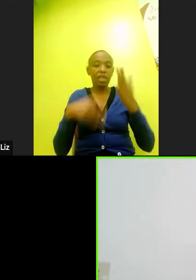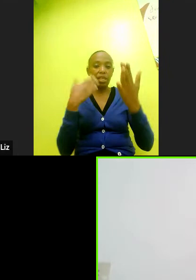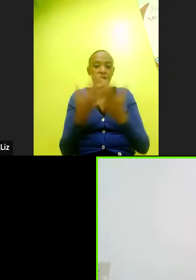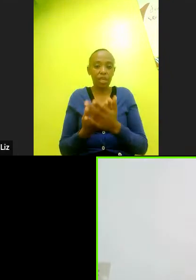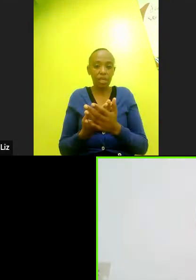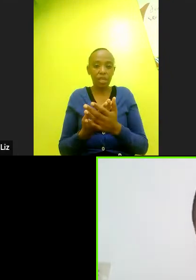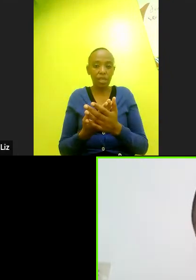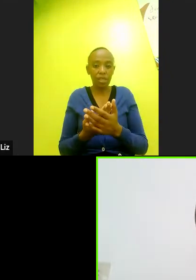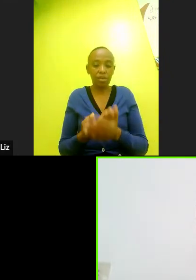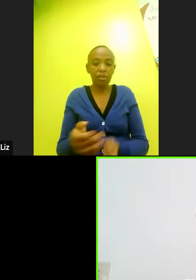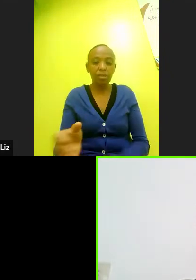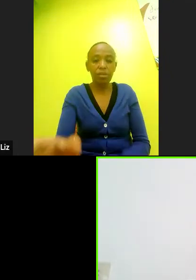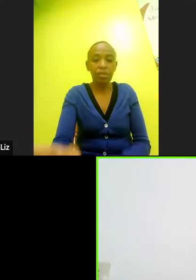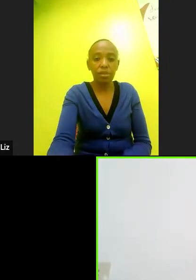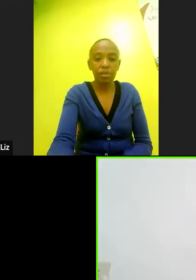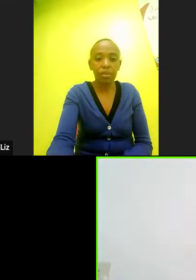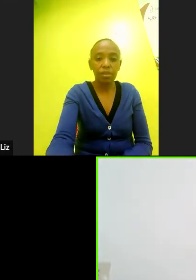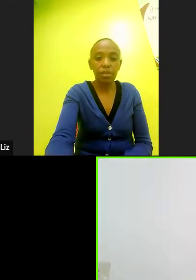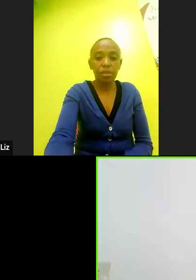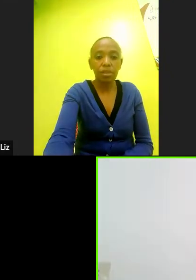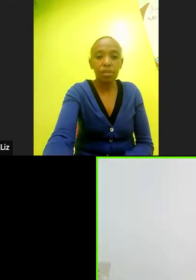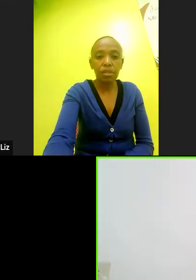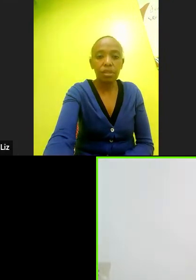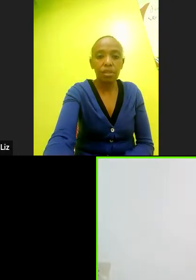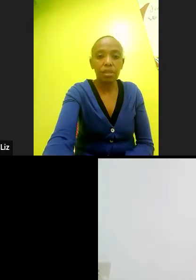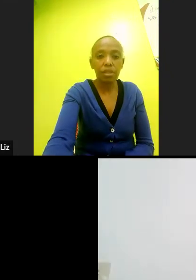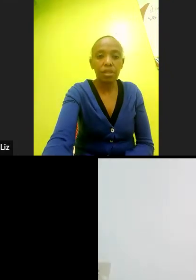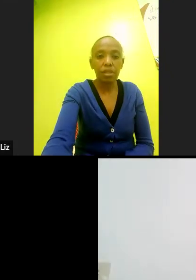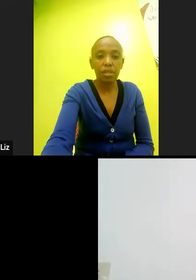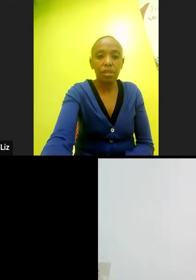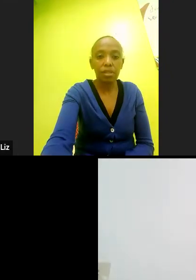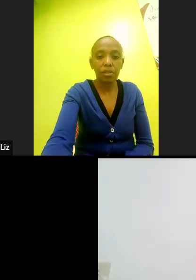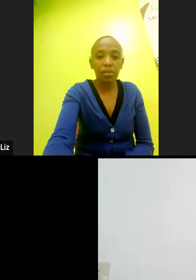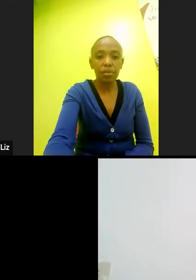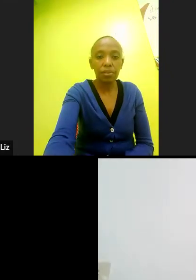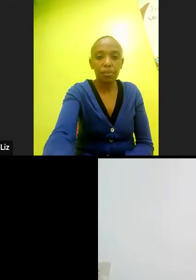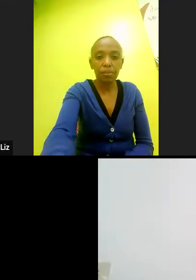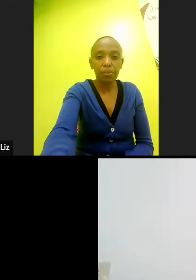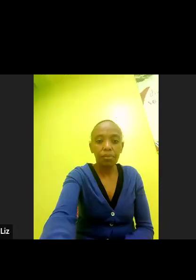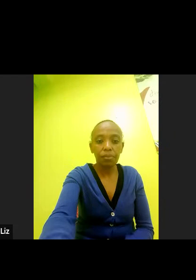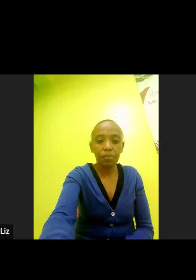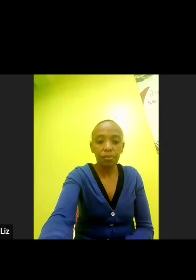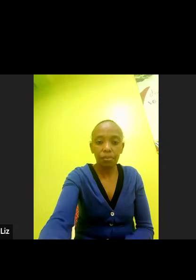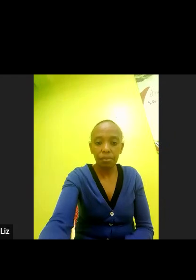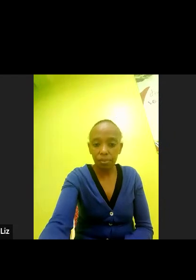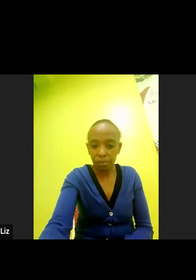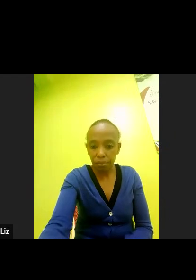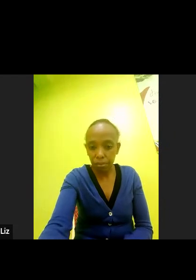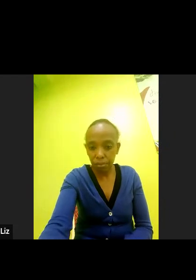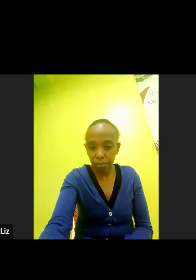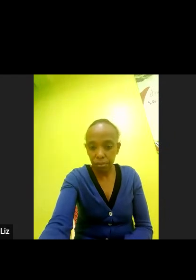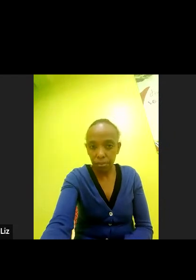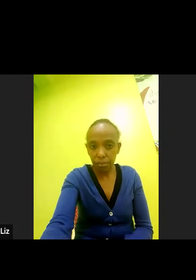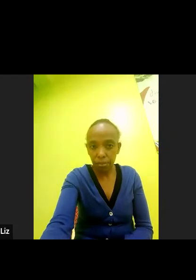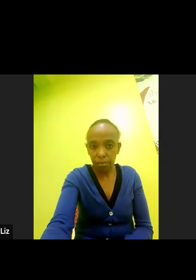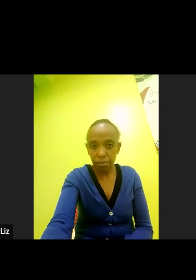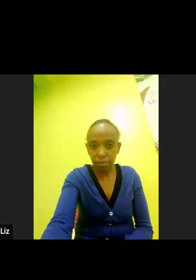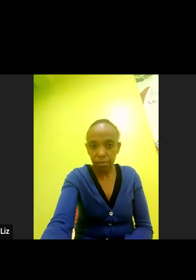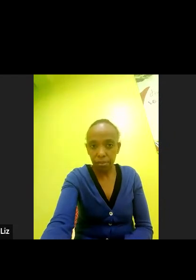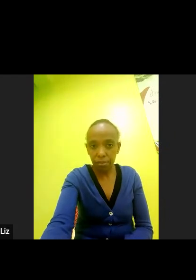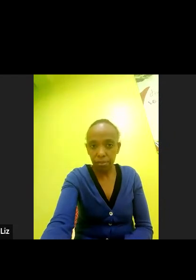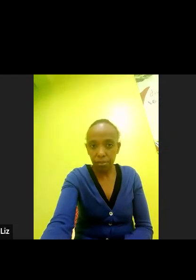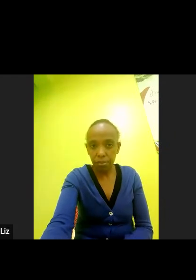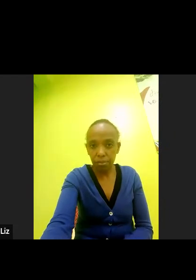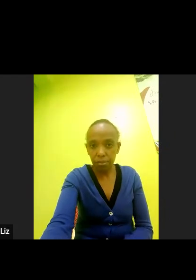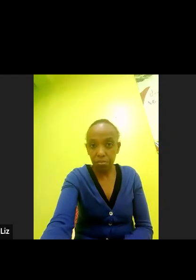m'exprimer en français. J'avoue que c'est un plaisir d'avoir été associé à cette